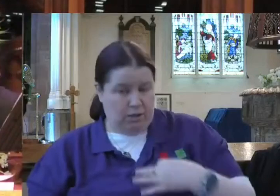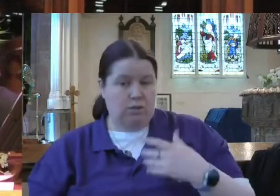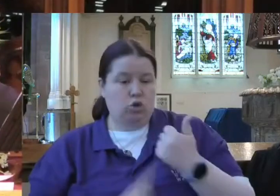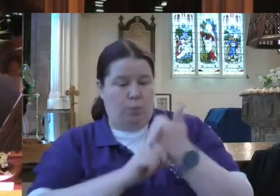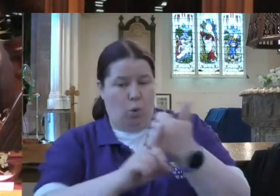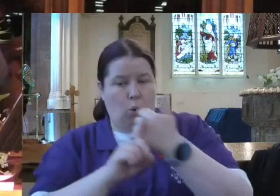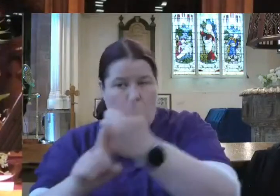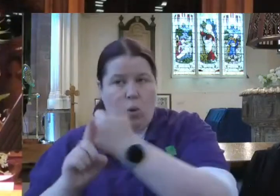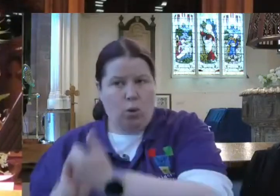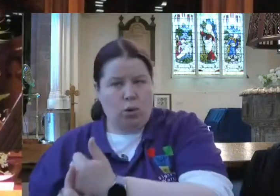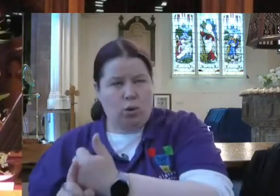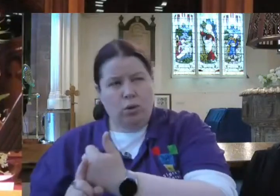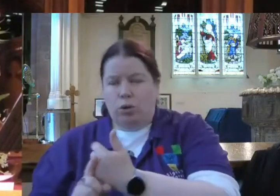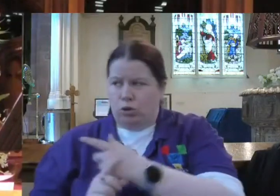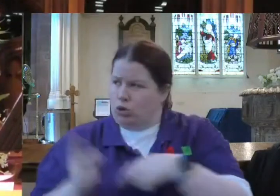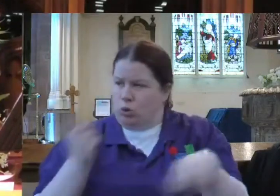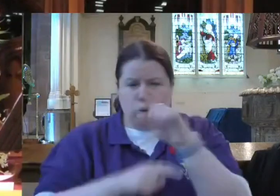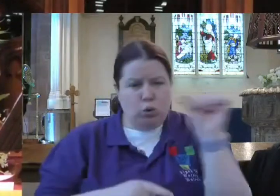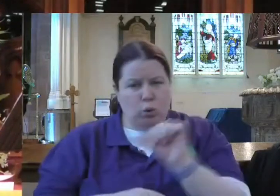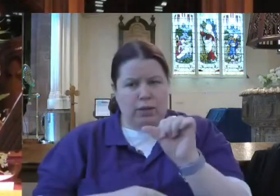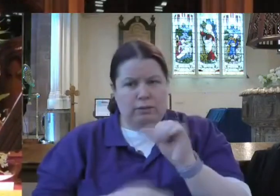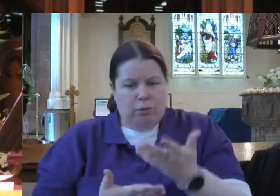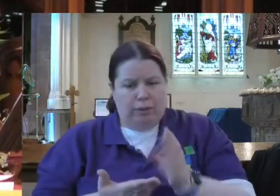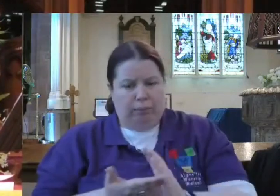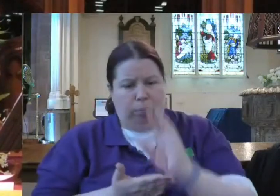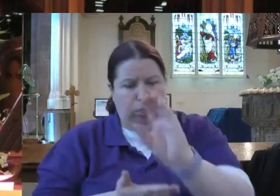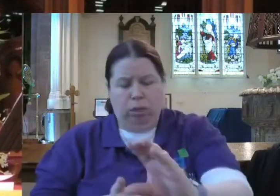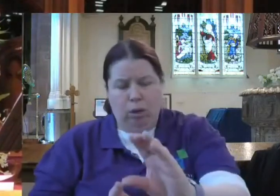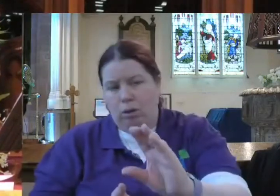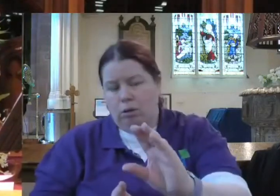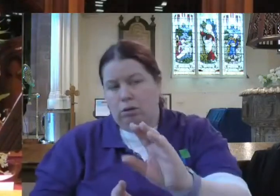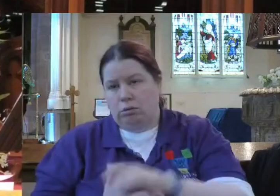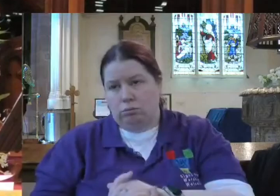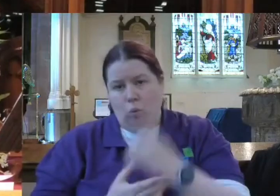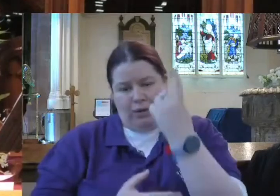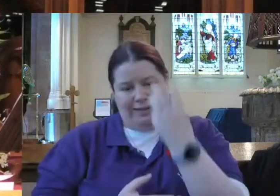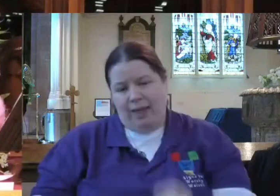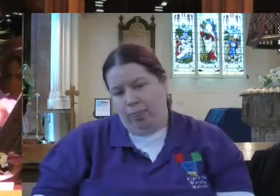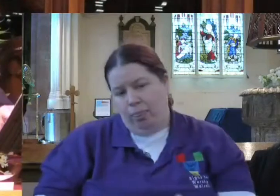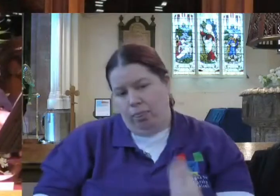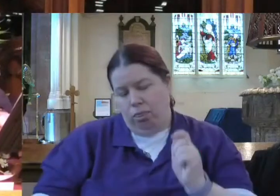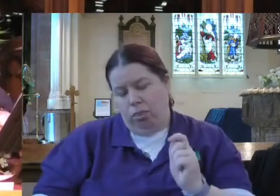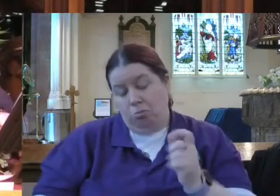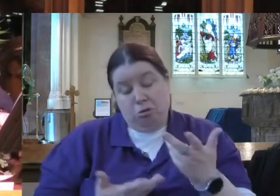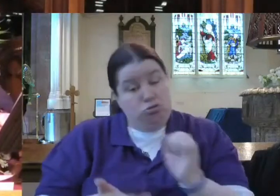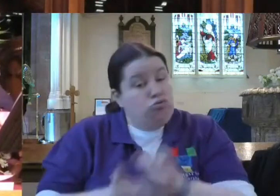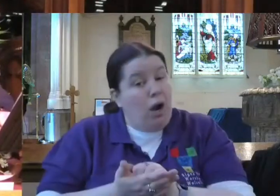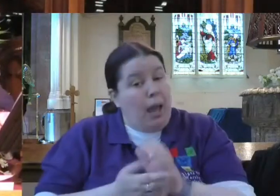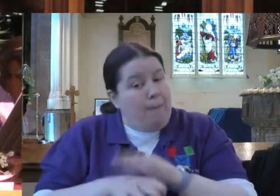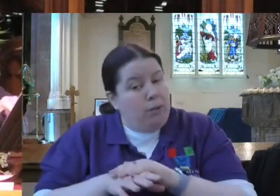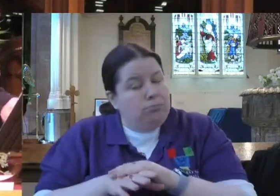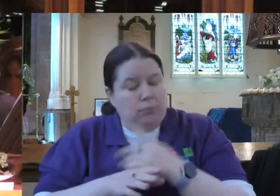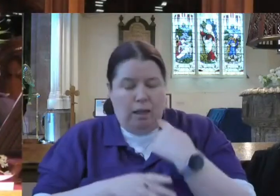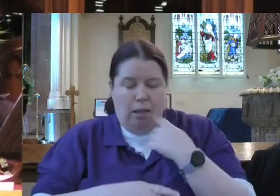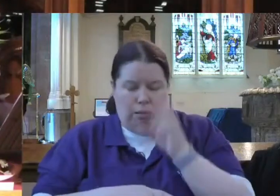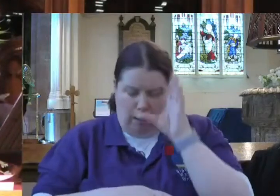on. So should we still be tithing a tenth of our income? What is the right amount for us to give? I'll come back to that in a